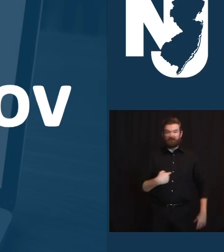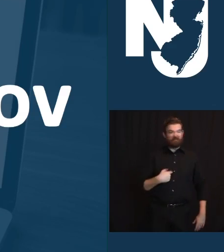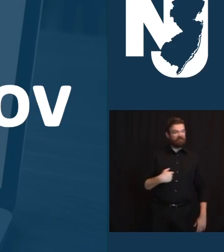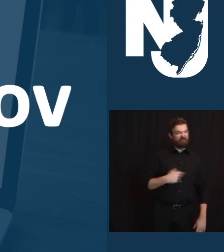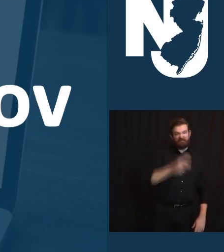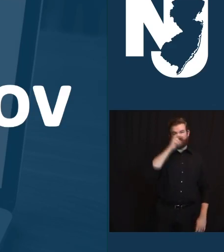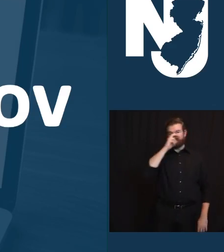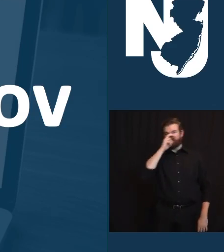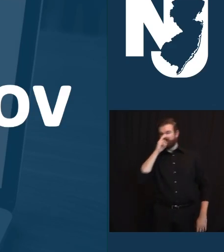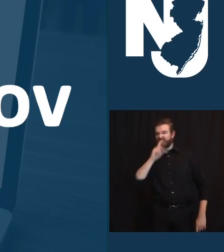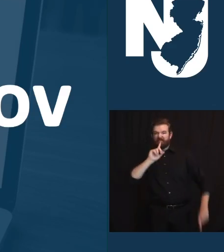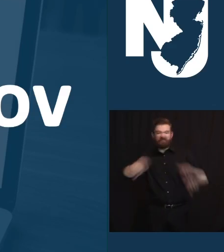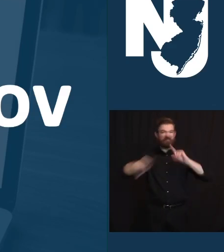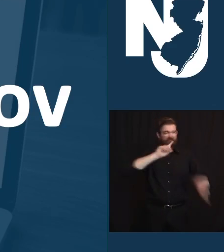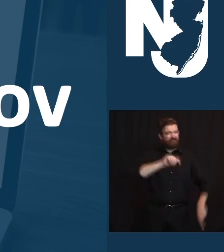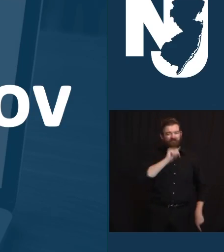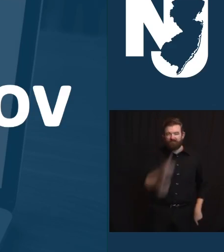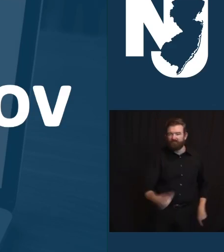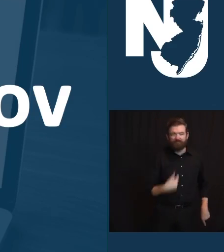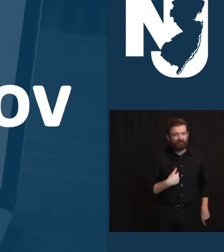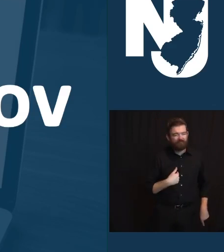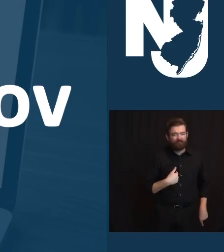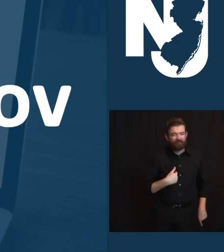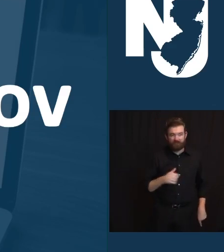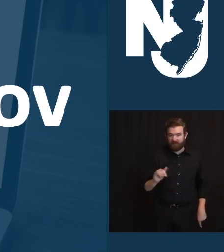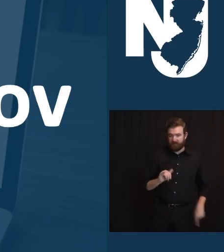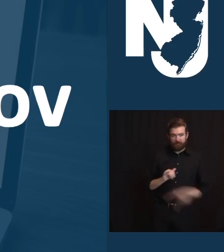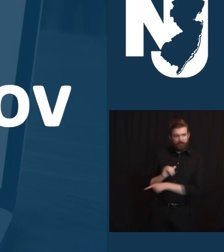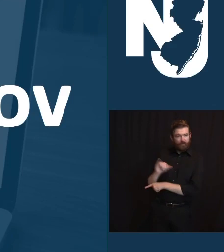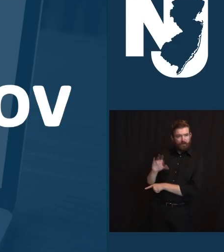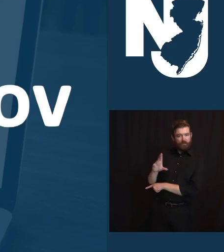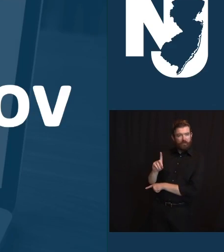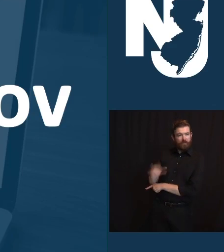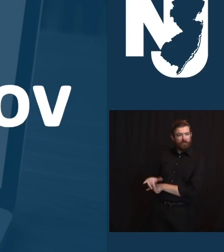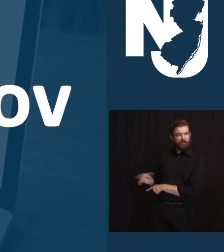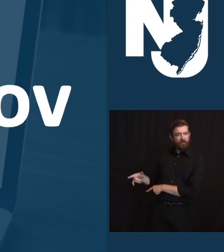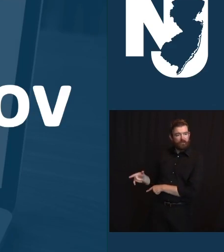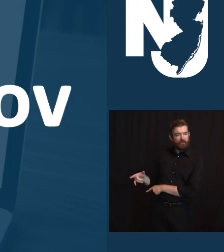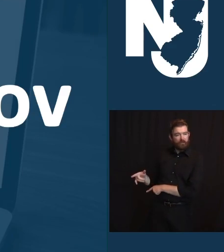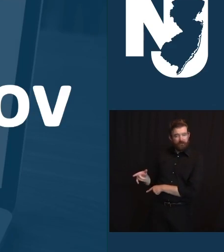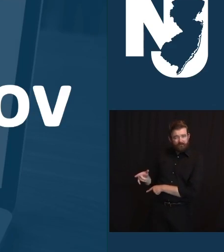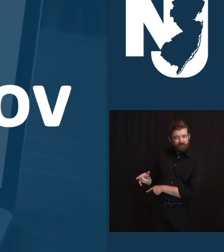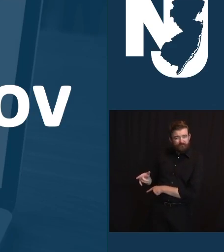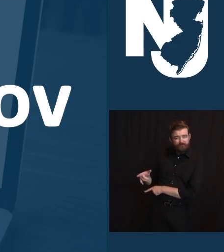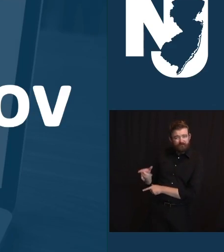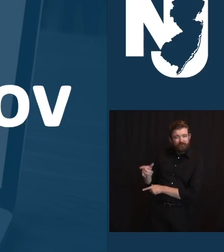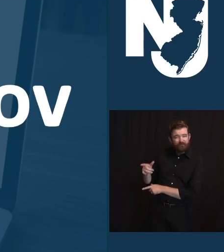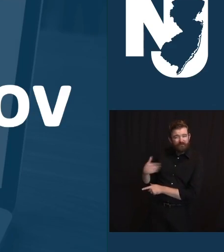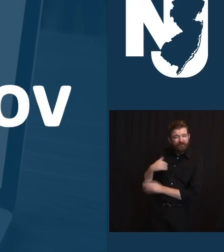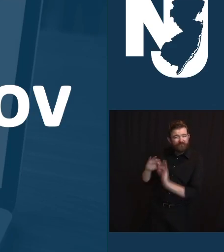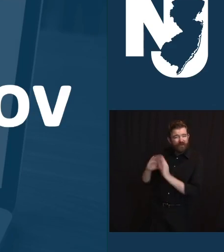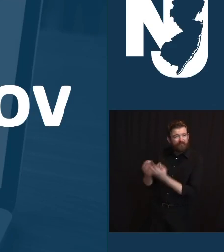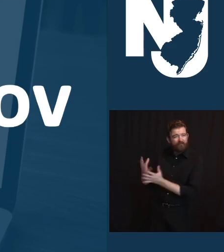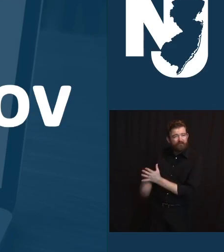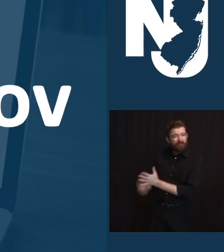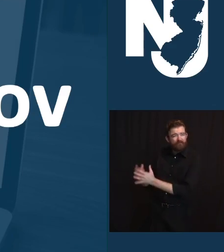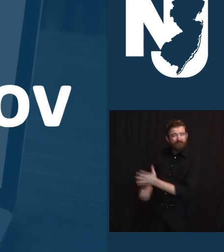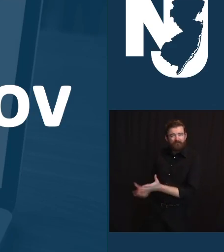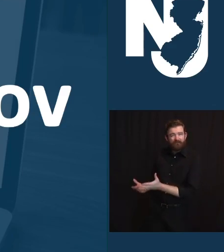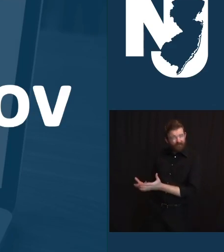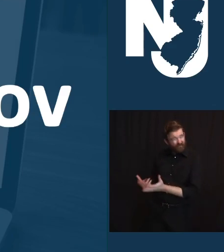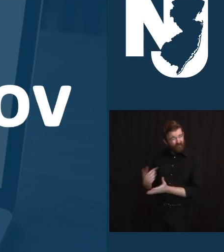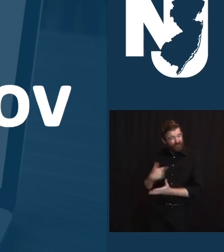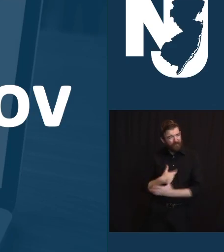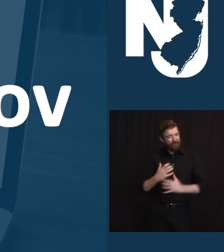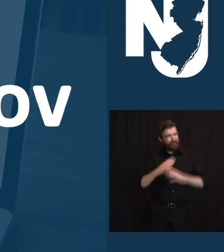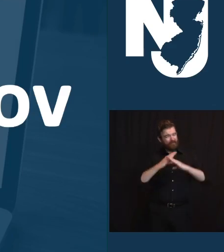what Julie has gone through in losing not just one, but both of her parents. And if we can prevent just one more family from having